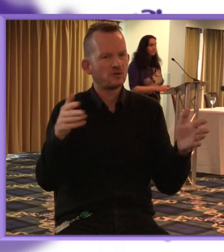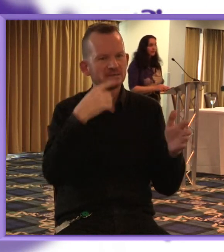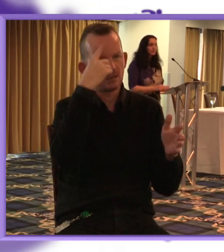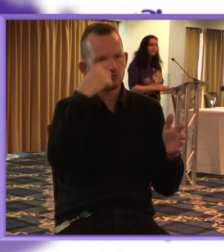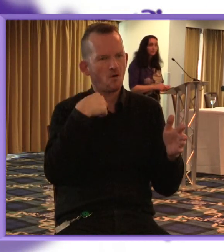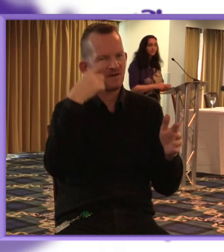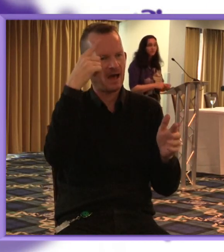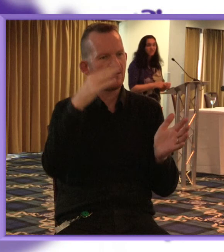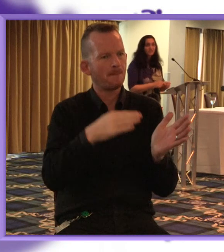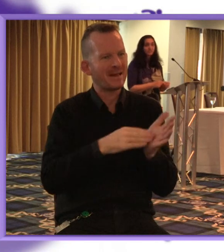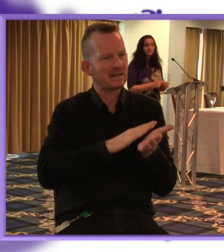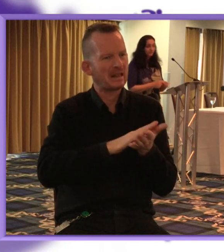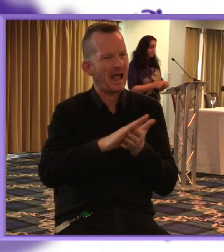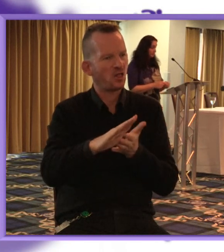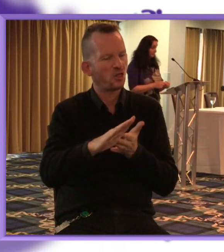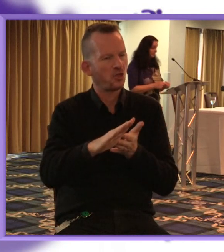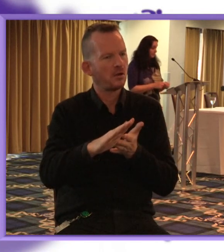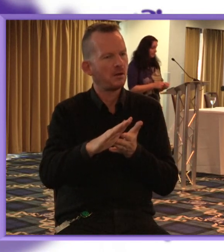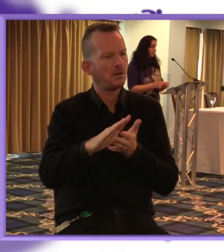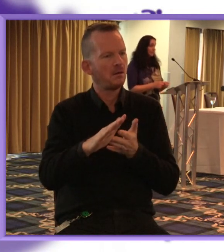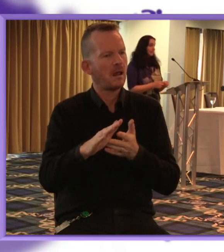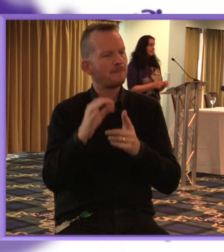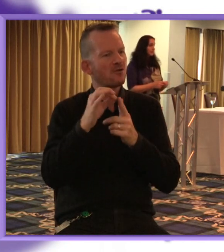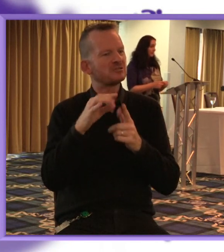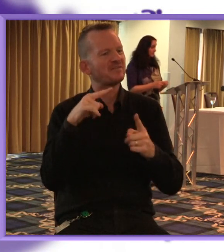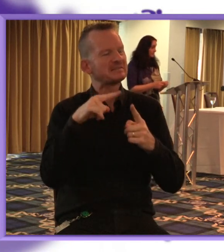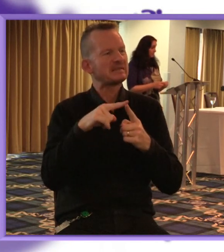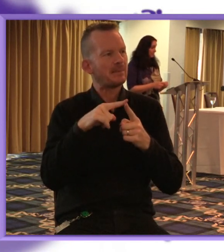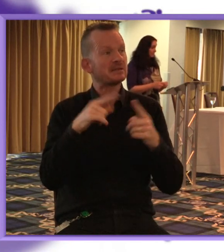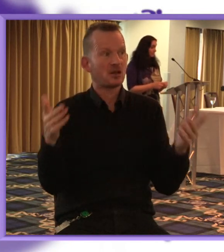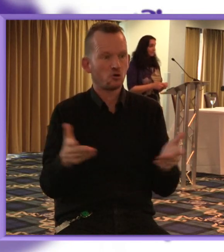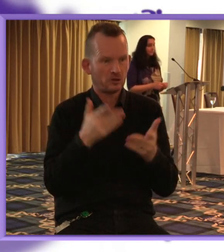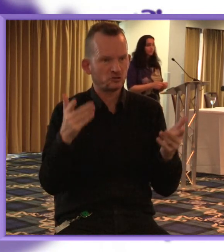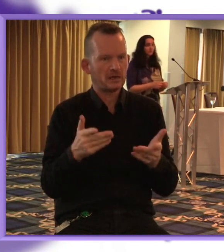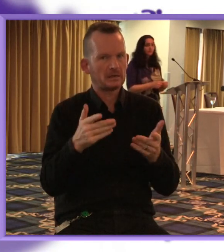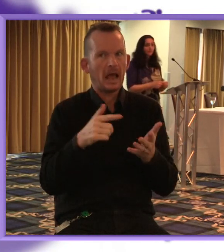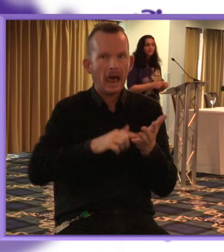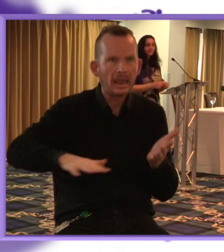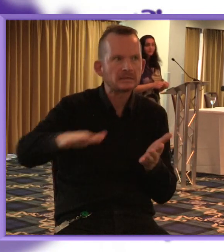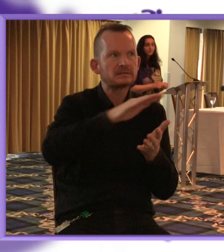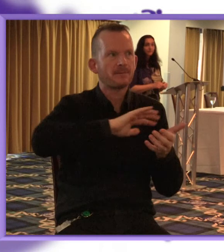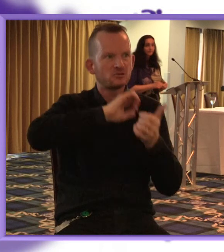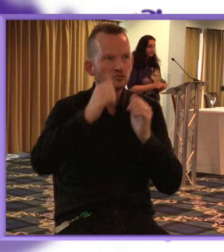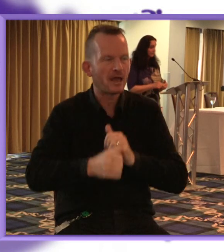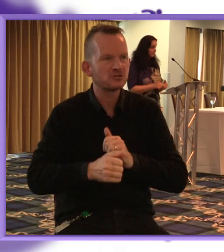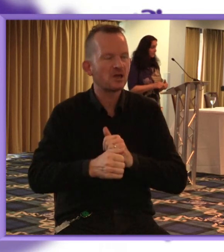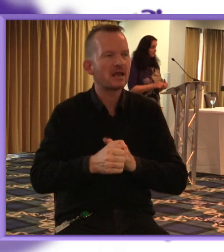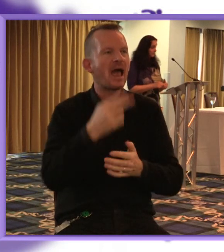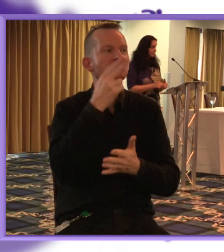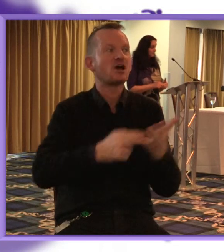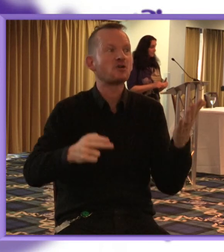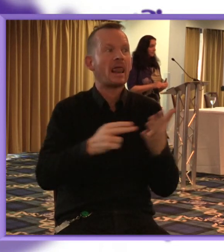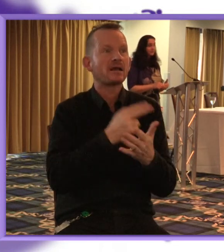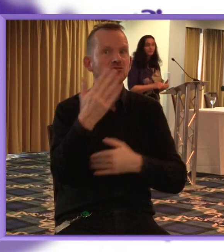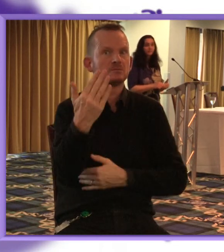mental health and palliative esteem, which is encouraging. The landscape around us is changing, and with the general election looming, the political